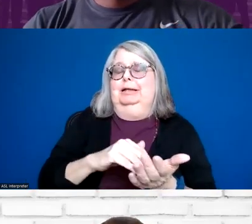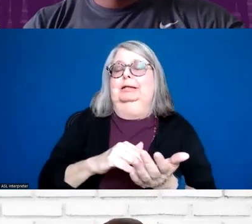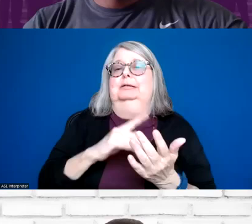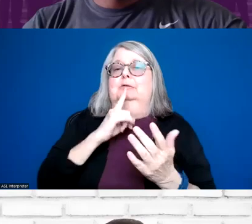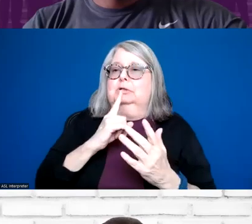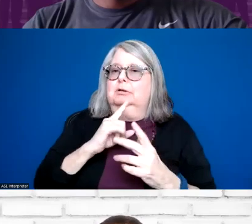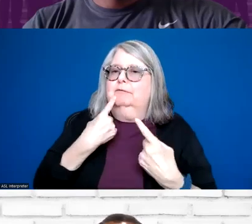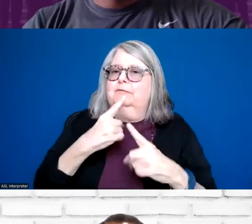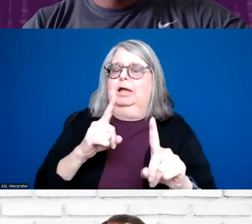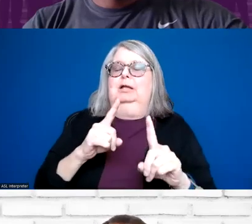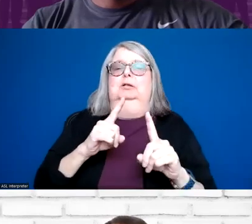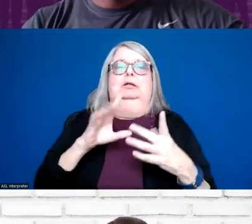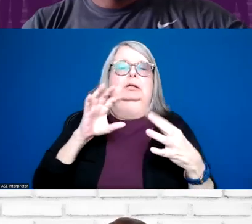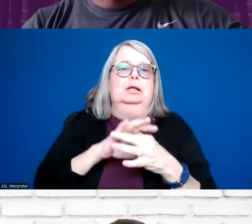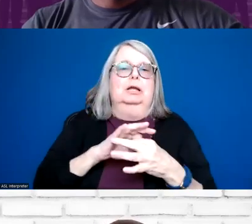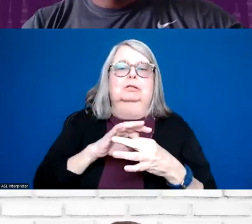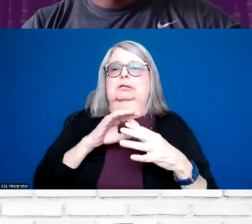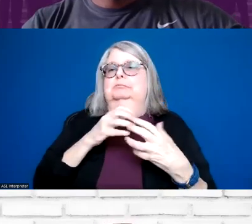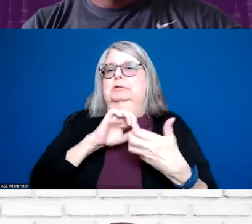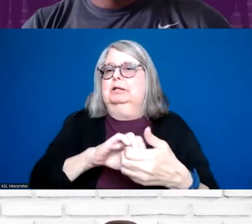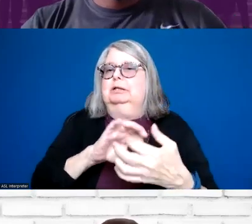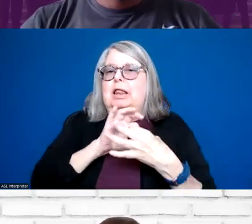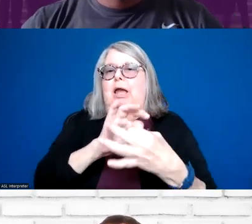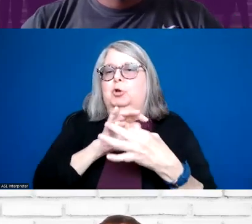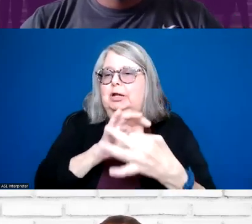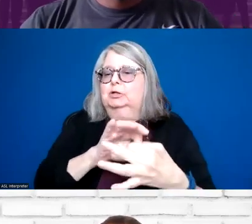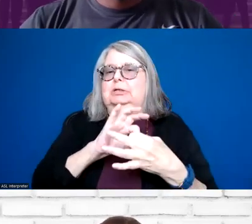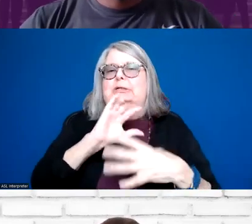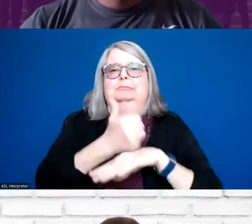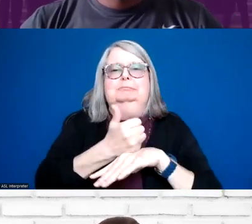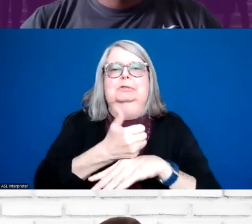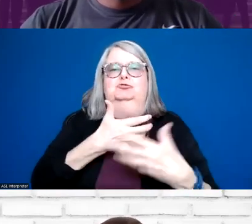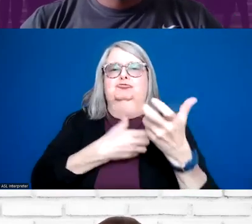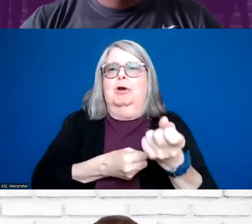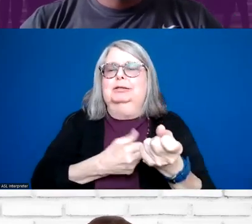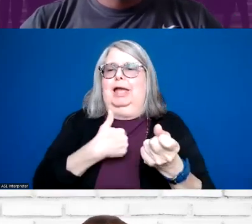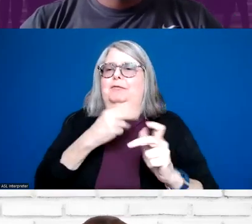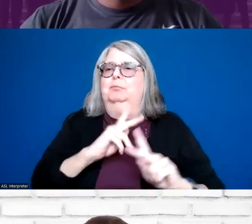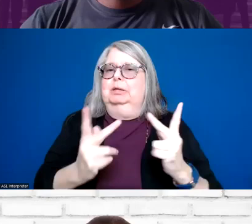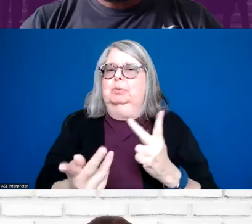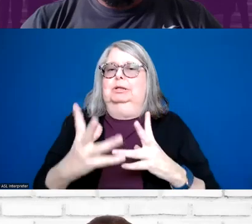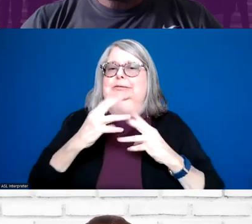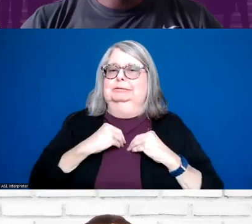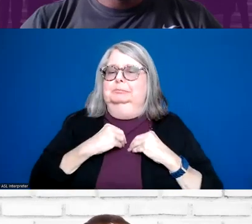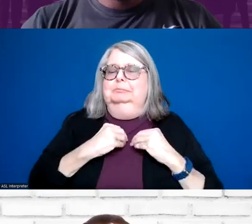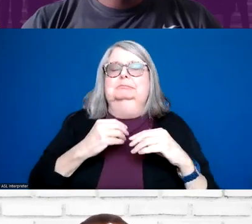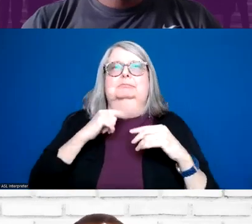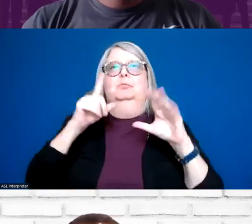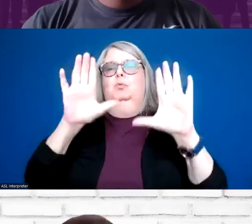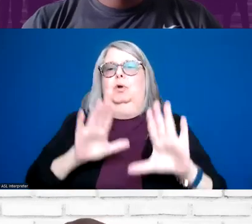in terms of collaboration, in terms of enhancing trust and getting people to buy in. I mean, just absolutely wonderful. So